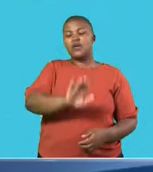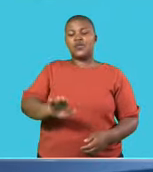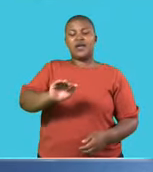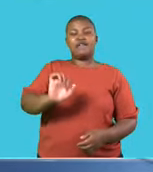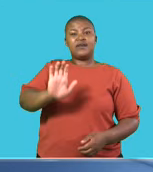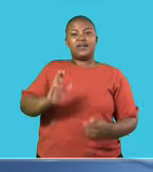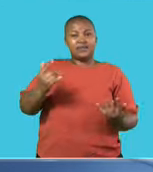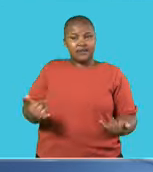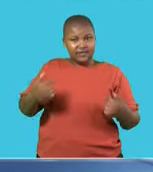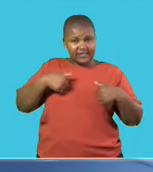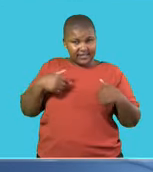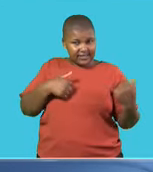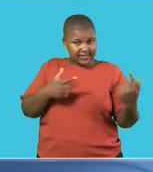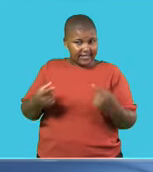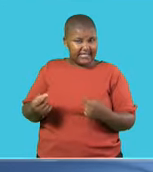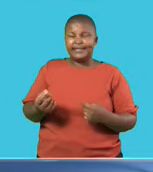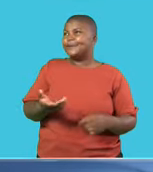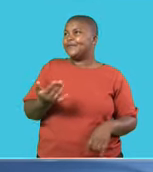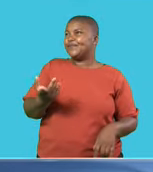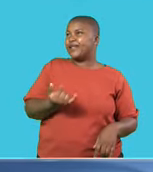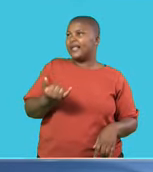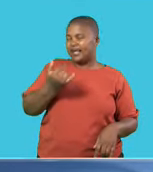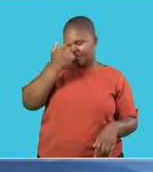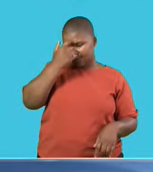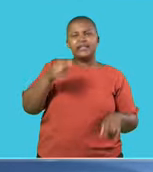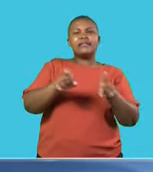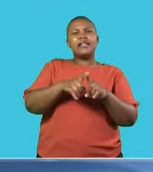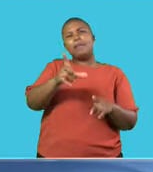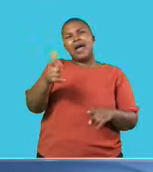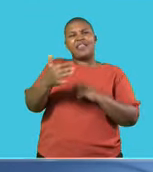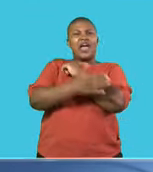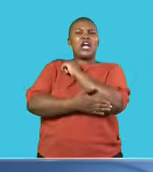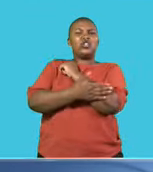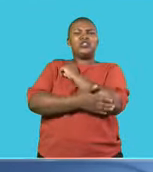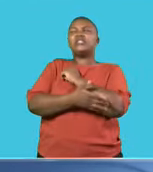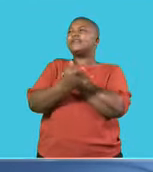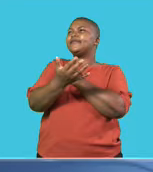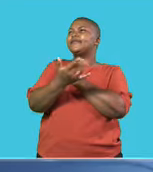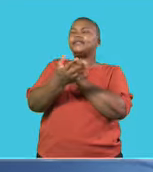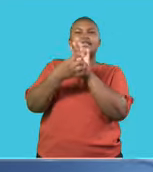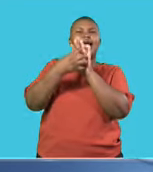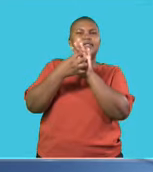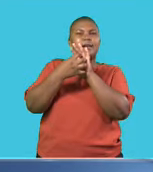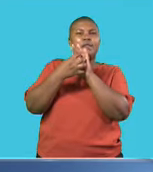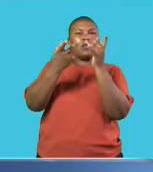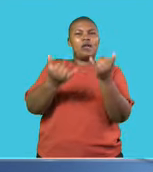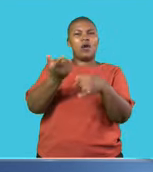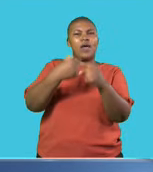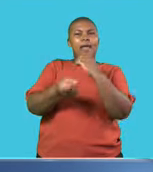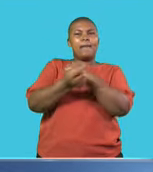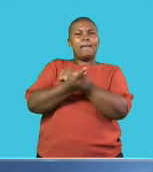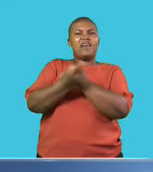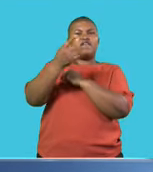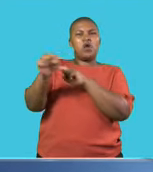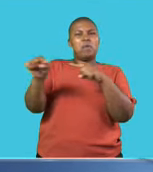we are right now, it is like other countries such as the current context of the